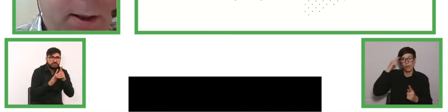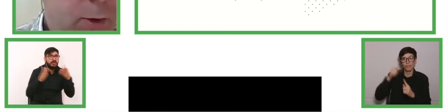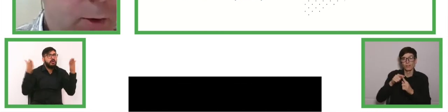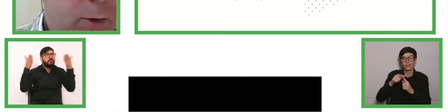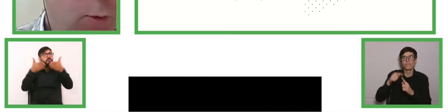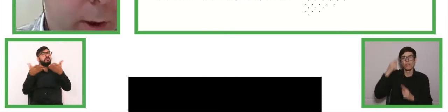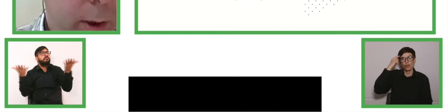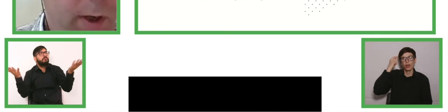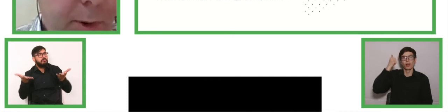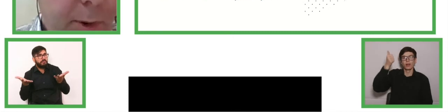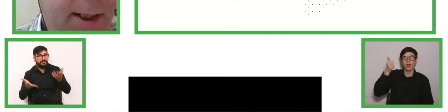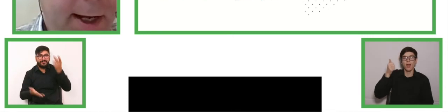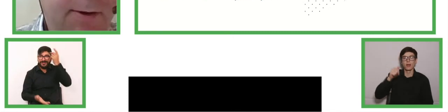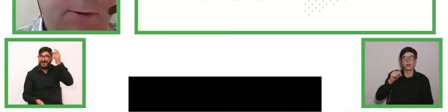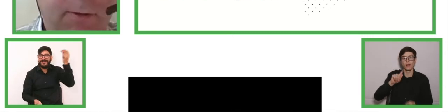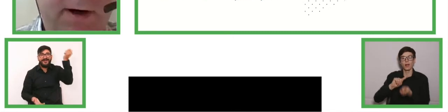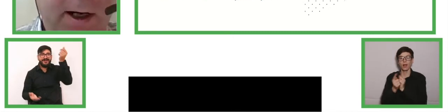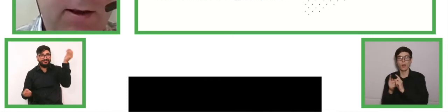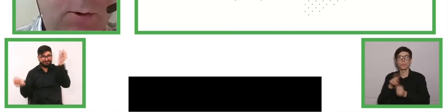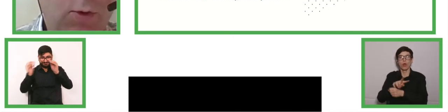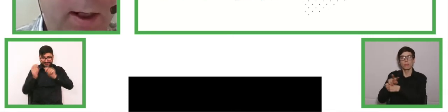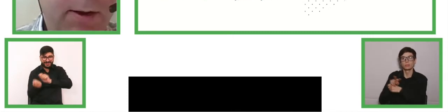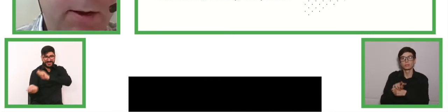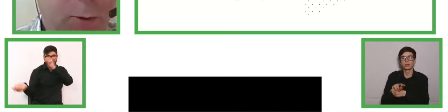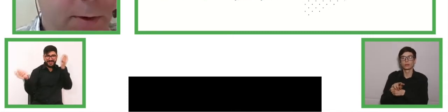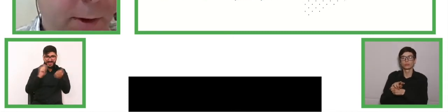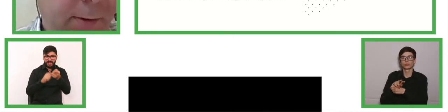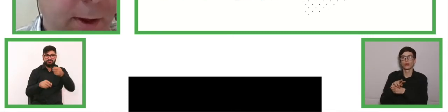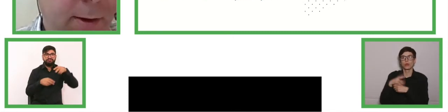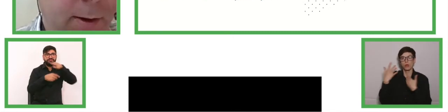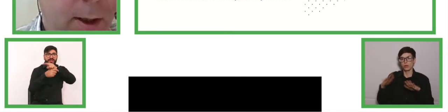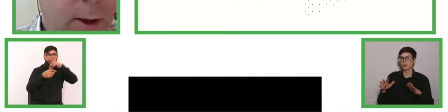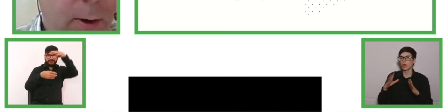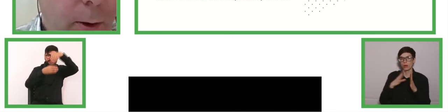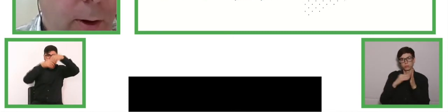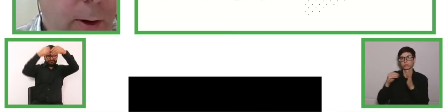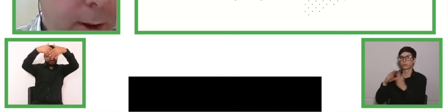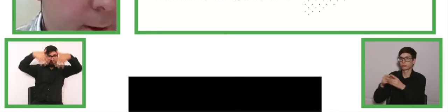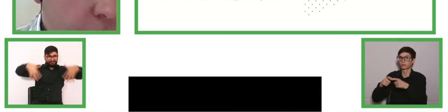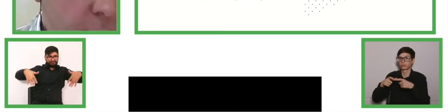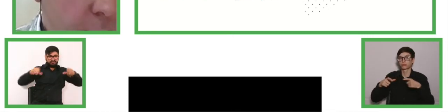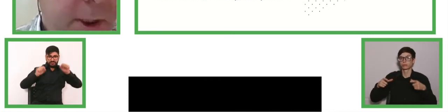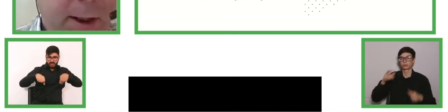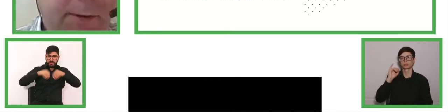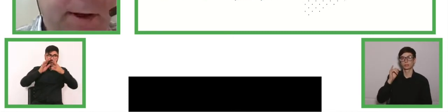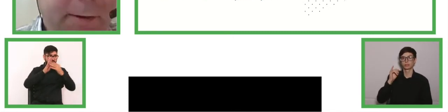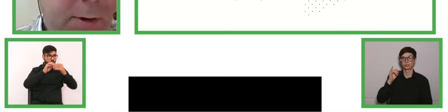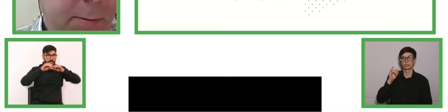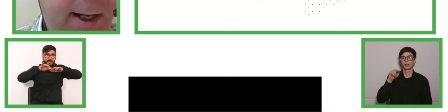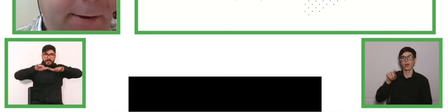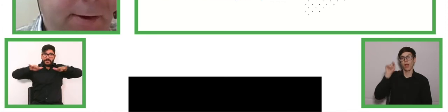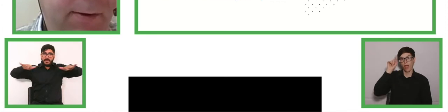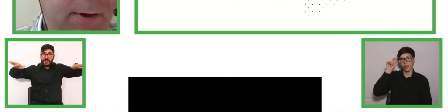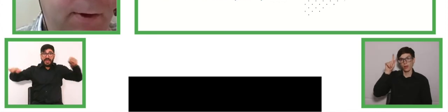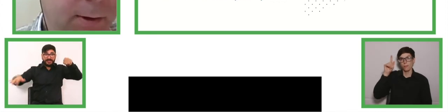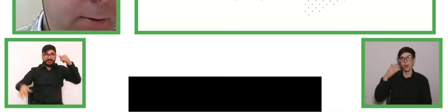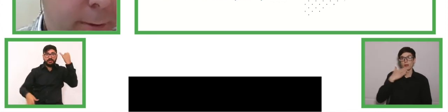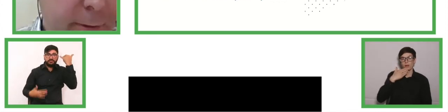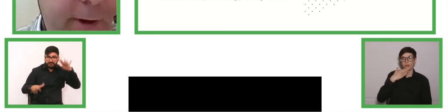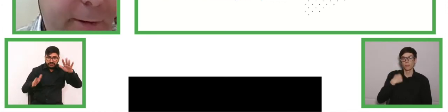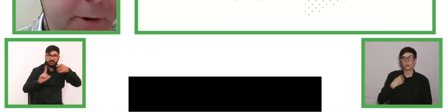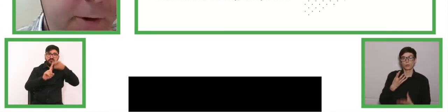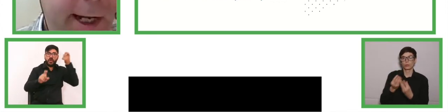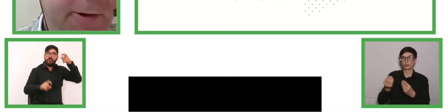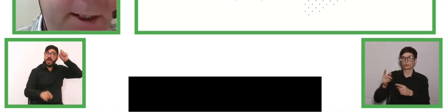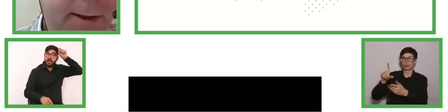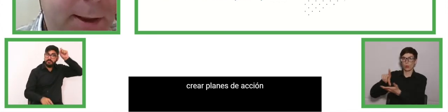Where do we replicate? So far, we are doing this in Germany in several places, in the